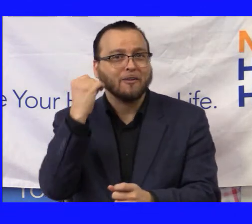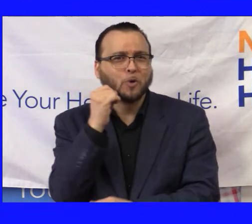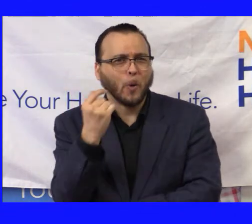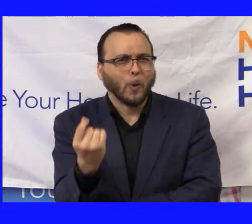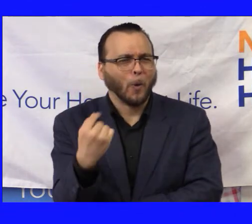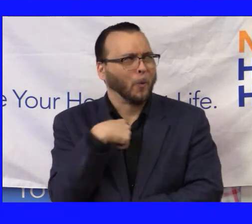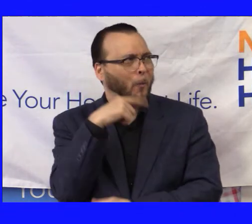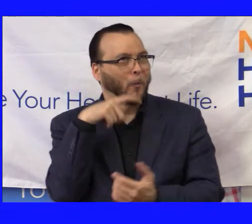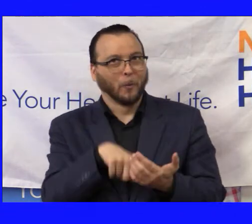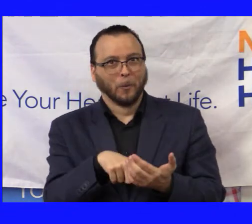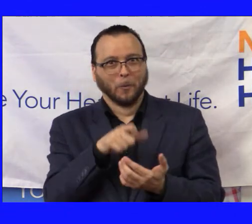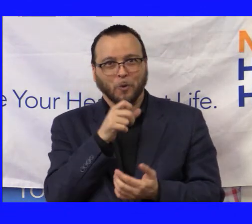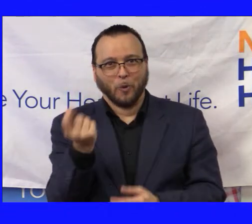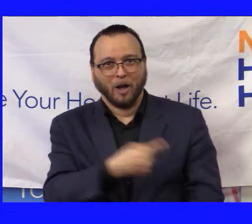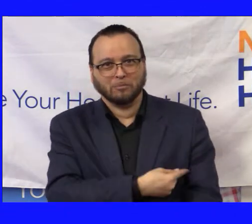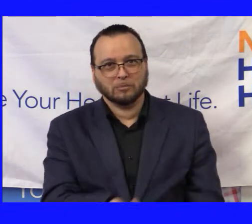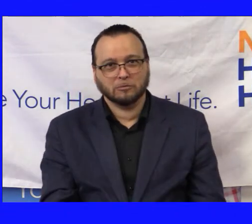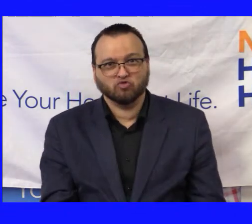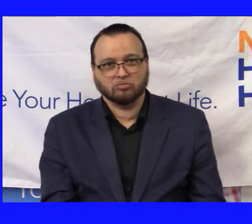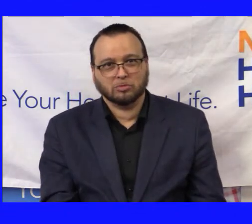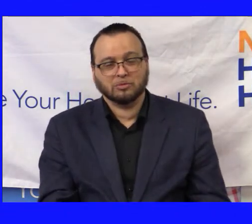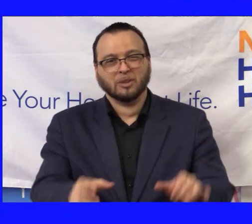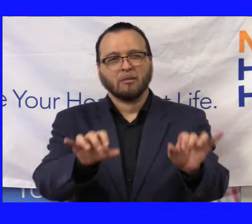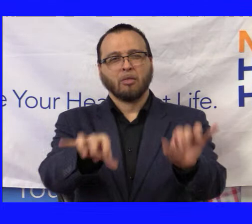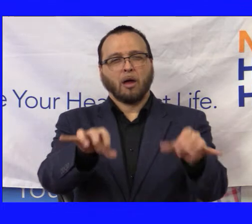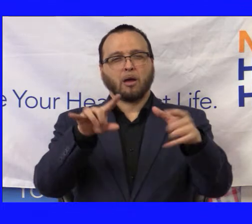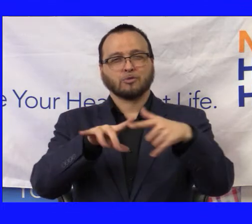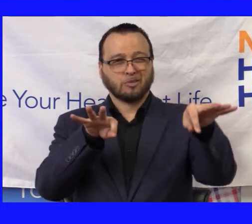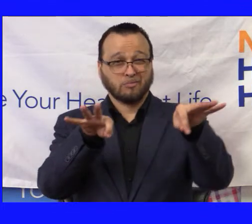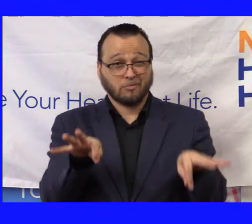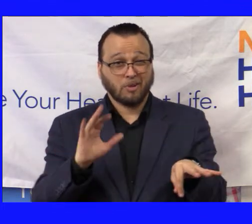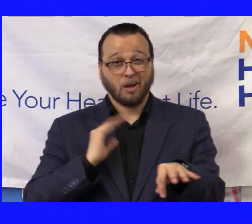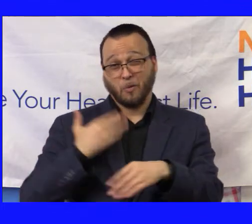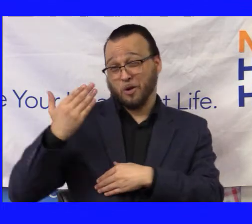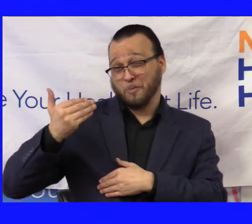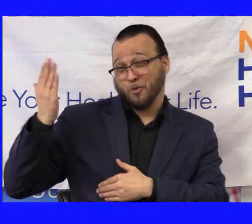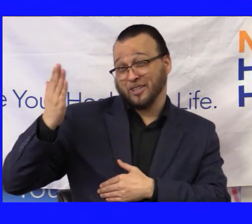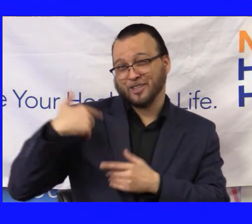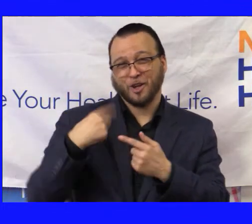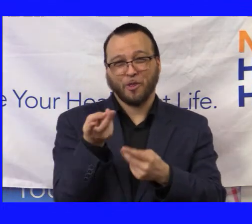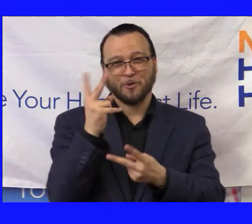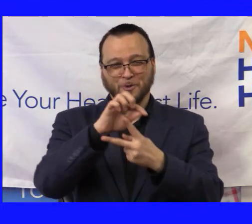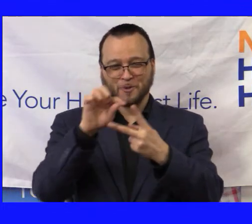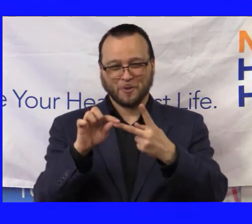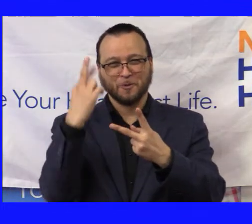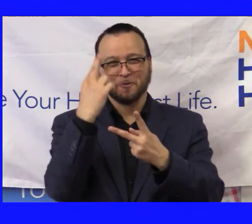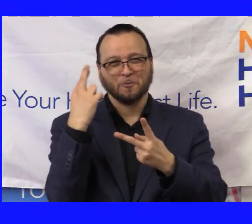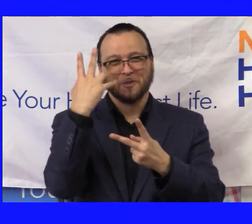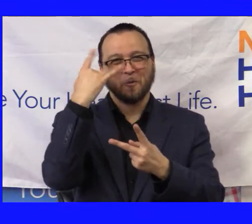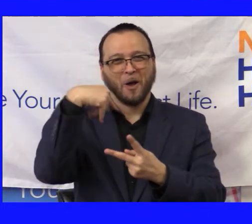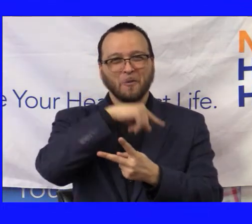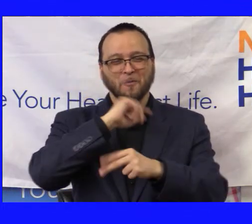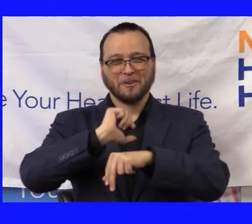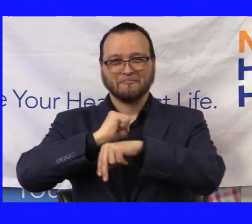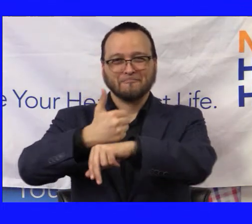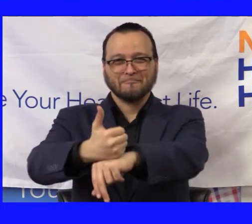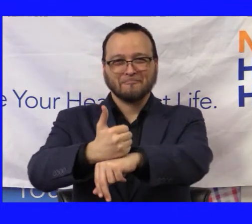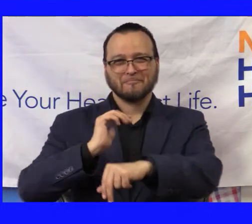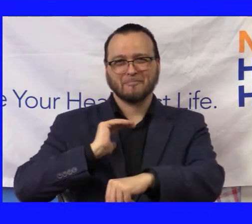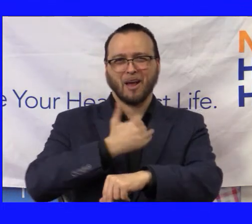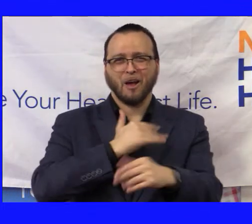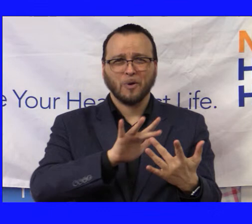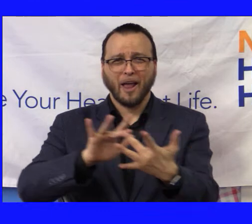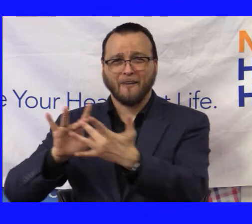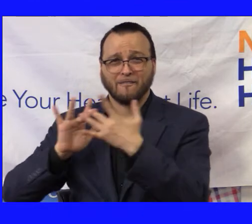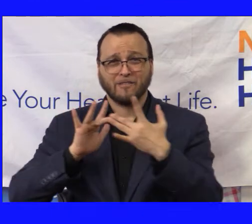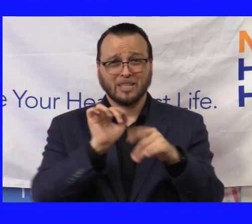effectiveness. So to walk through the presentation here, those are the two key reasons why we have our canvassing effort and why we want to